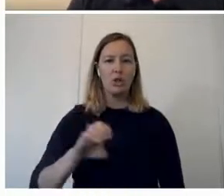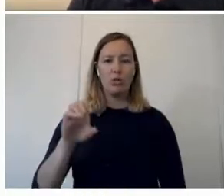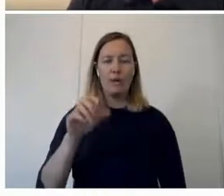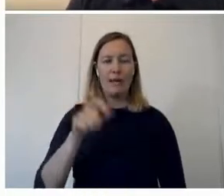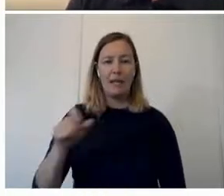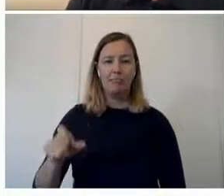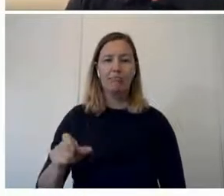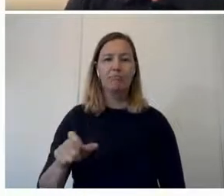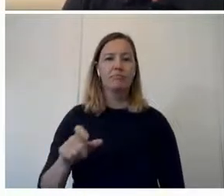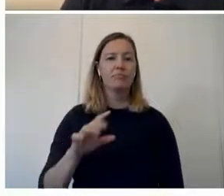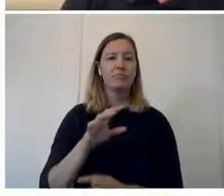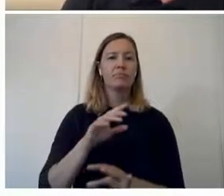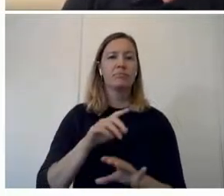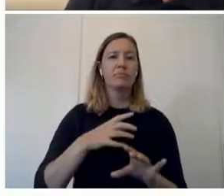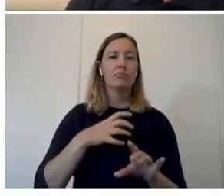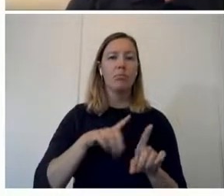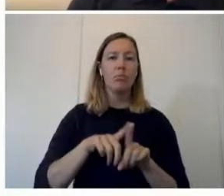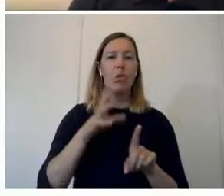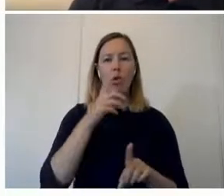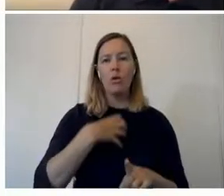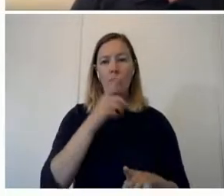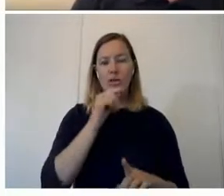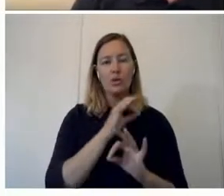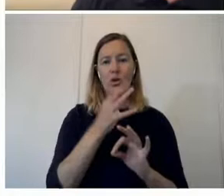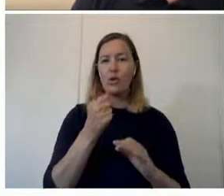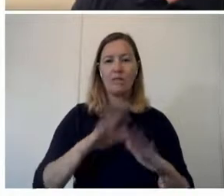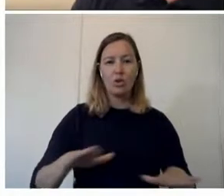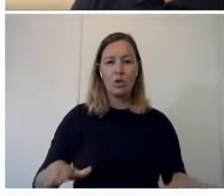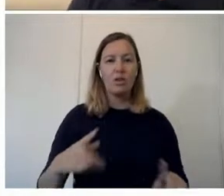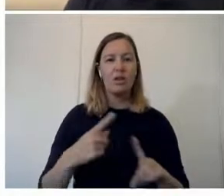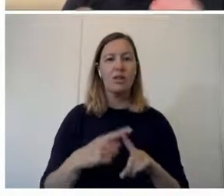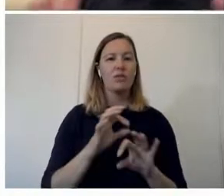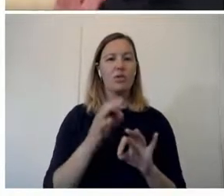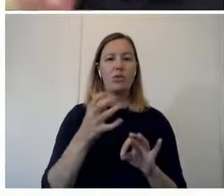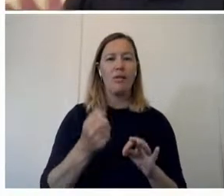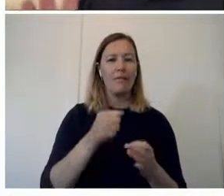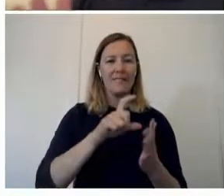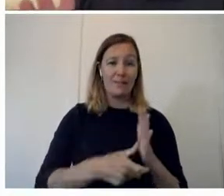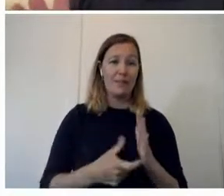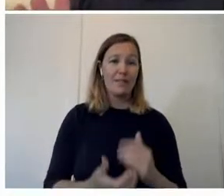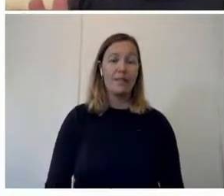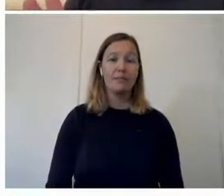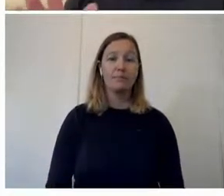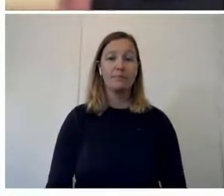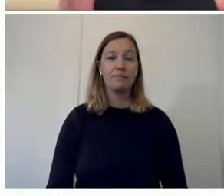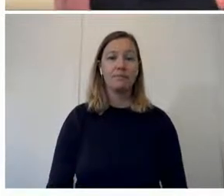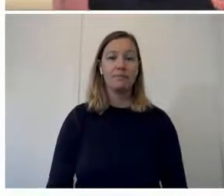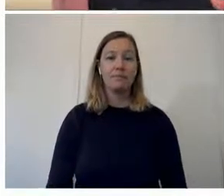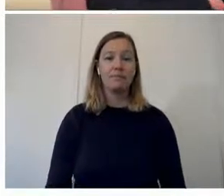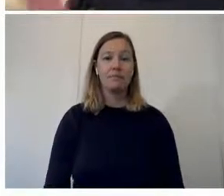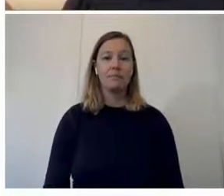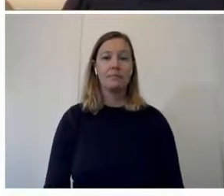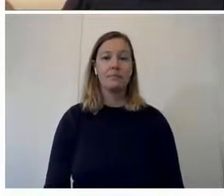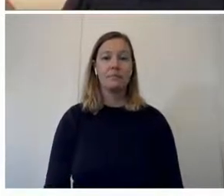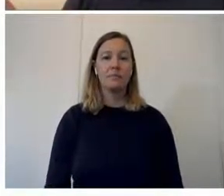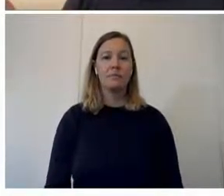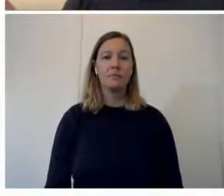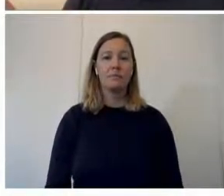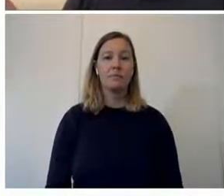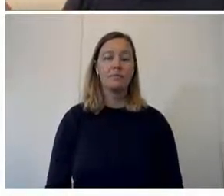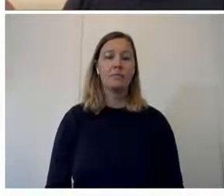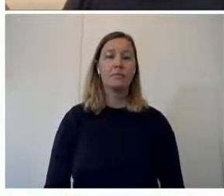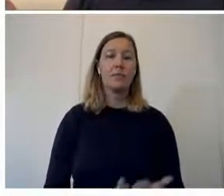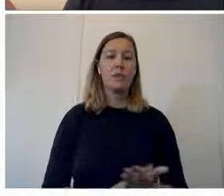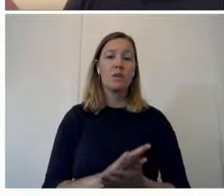have children, and significantly less likely to have an experience of disability. So what we've got is a large number of